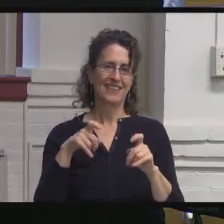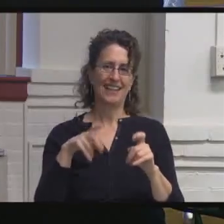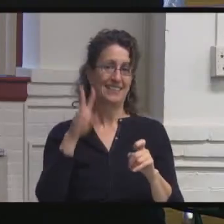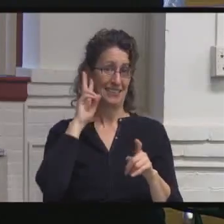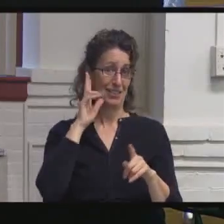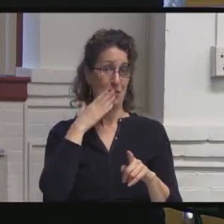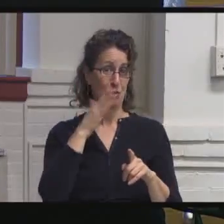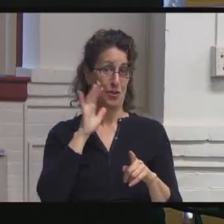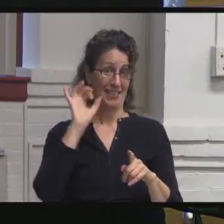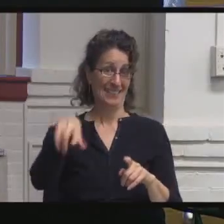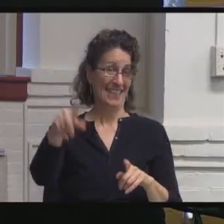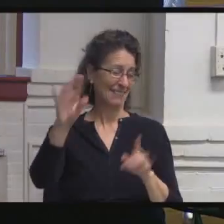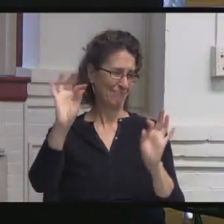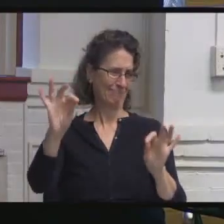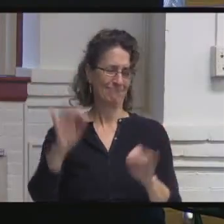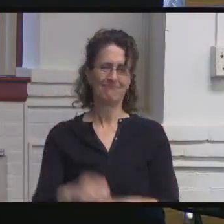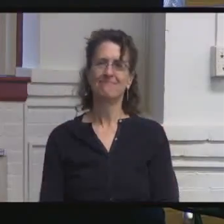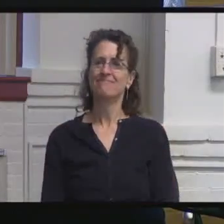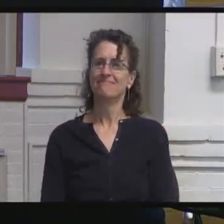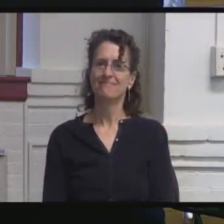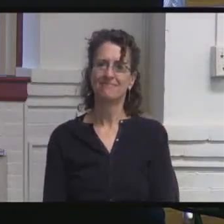this? So,